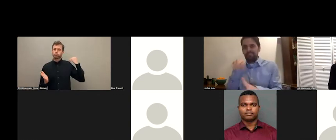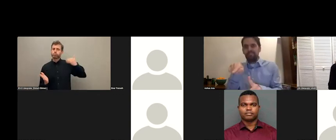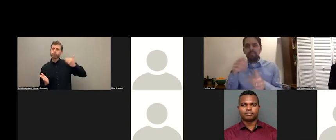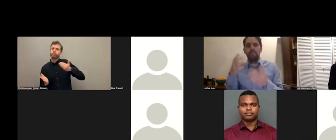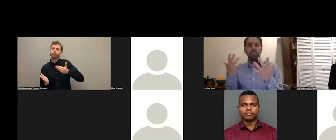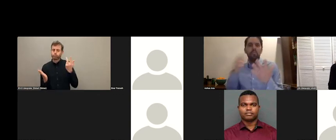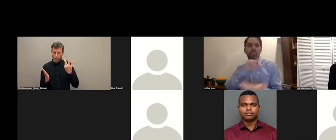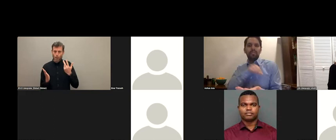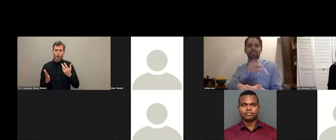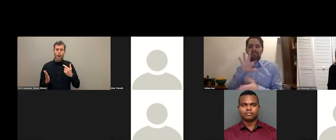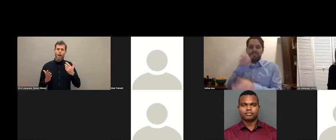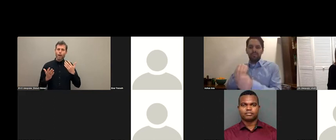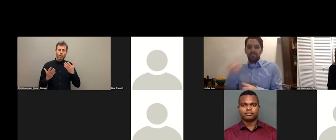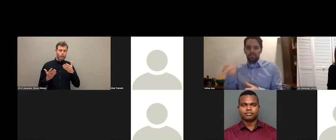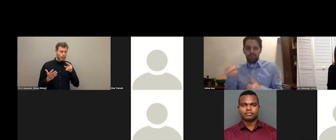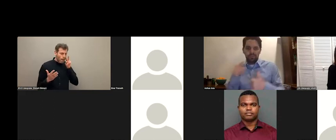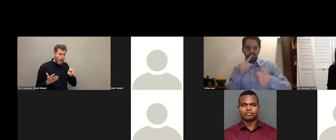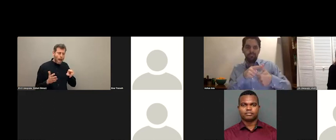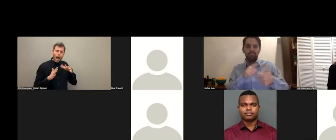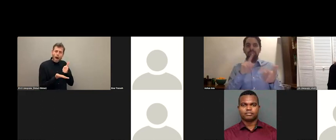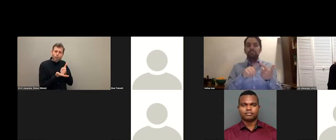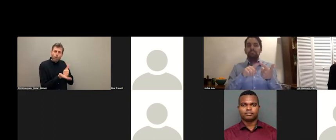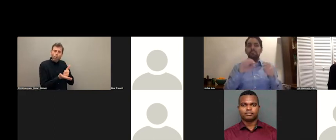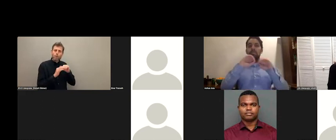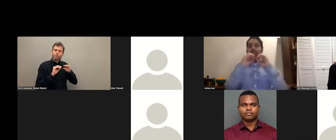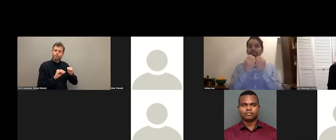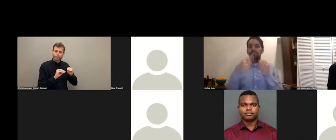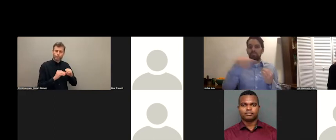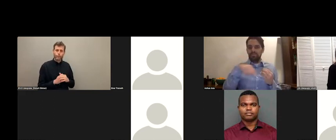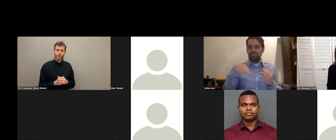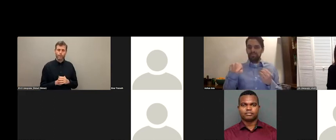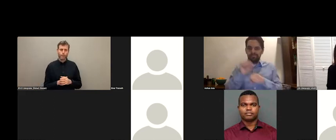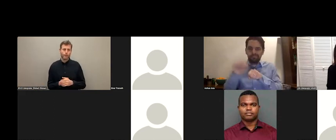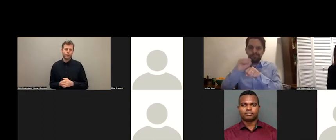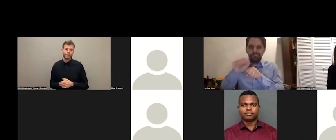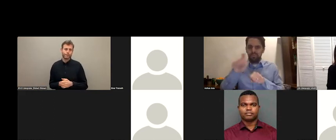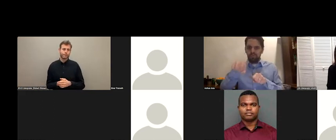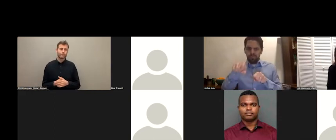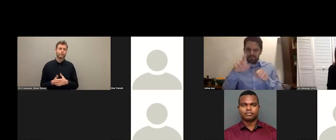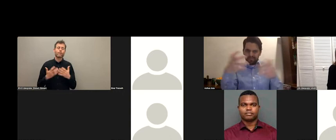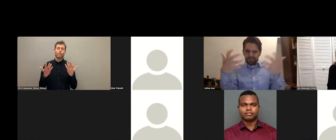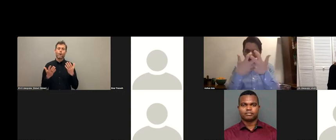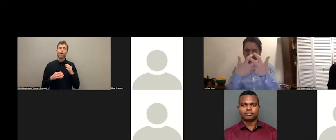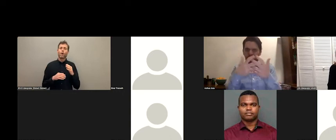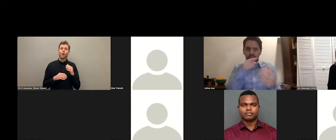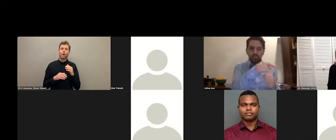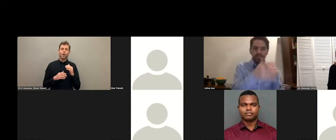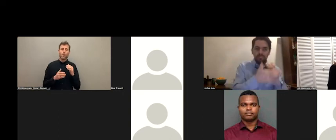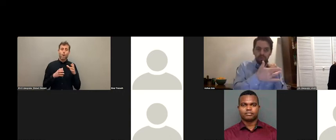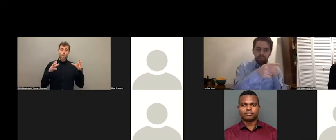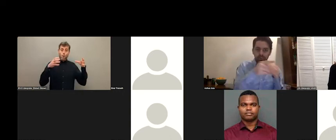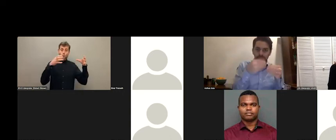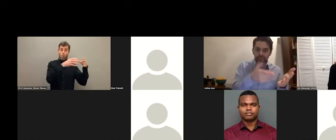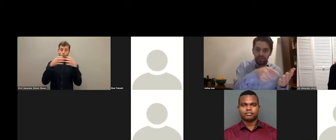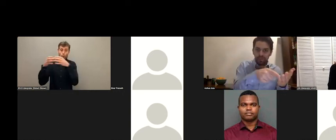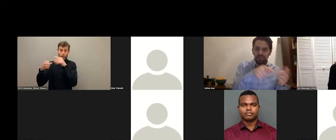students with disabilities, really impacts the quality of the intervention. Organizations work should